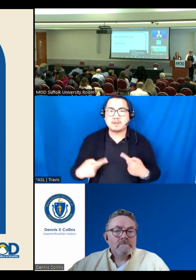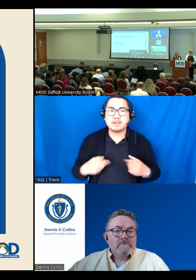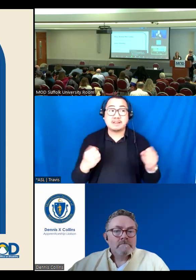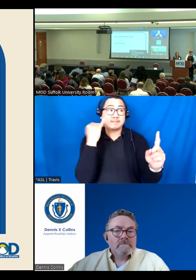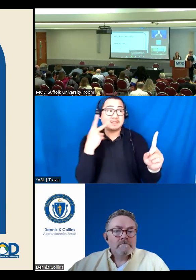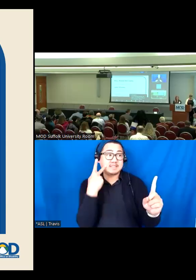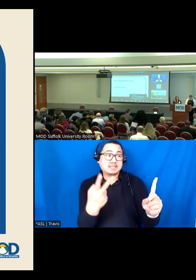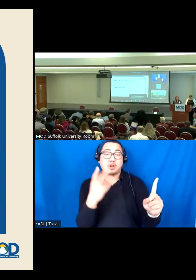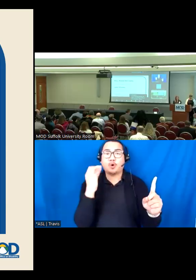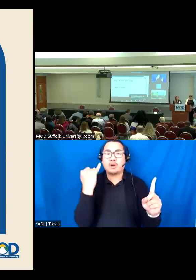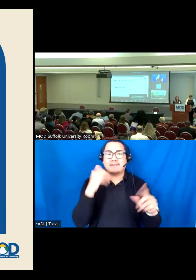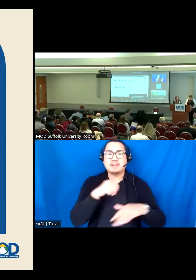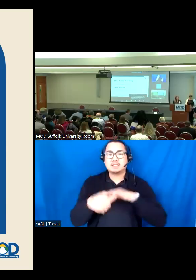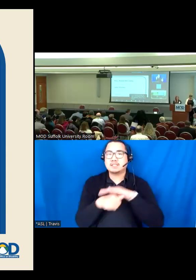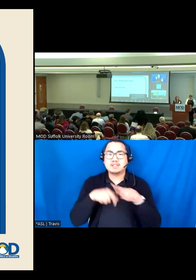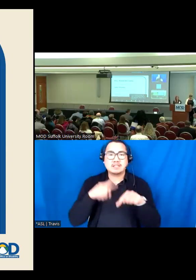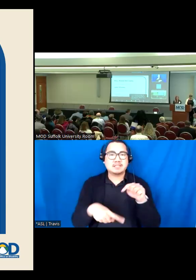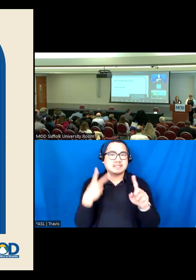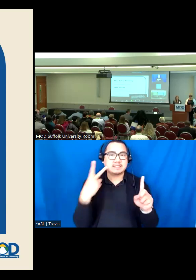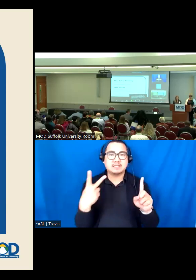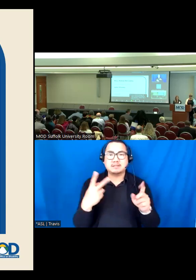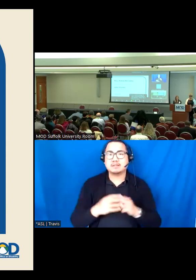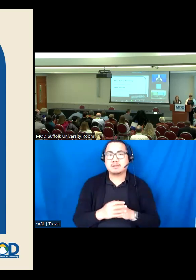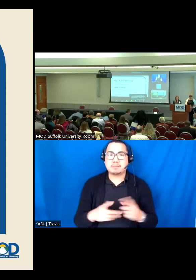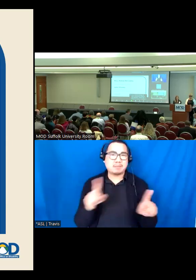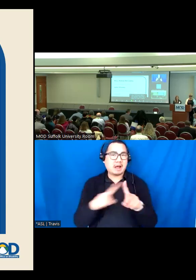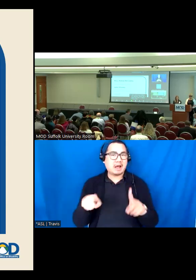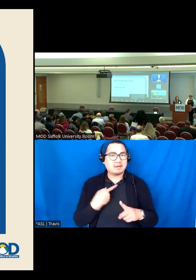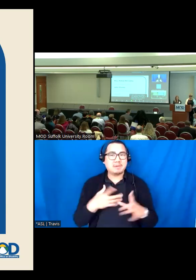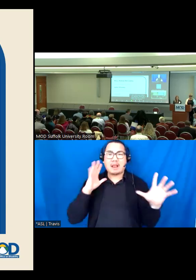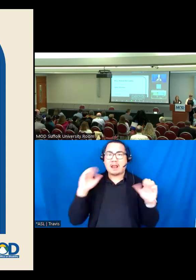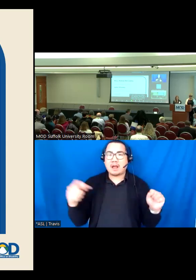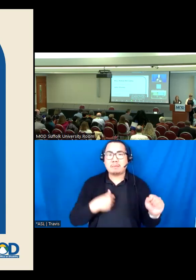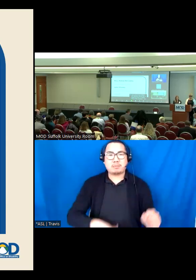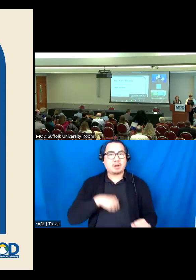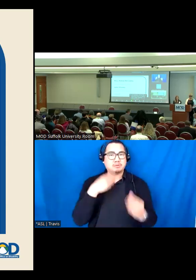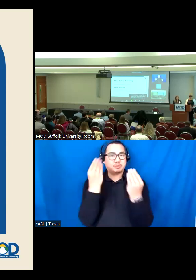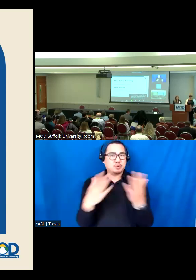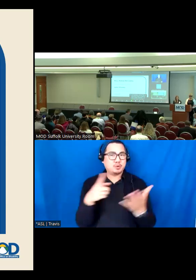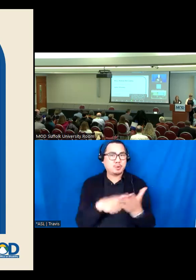whether they're hidden disabilities. So loud and proud to say what my disabilities are.